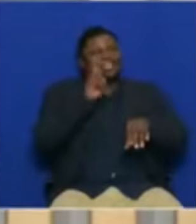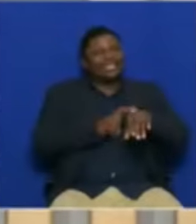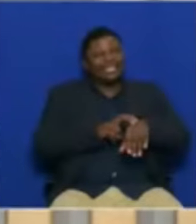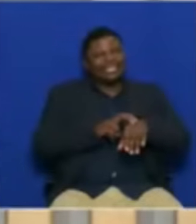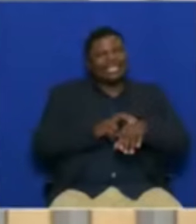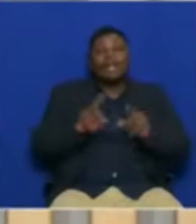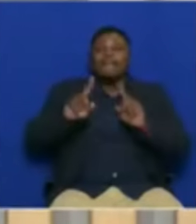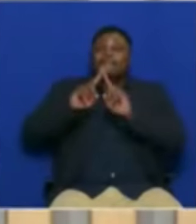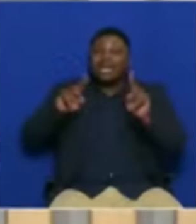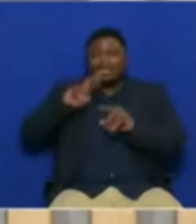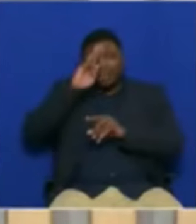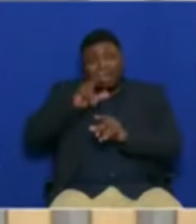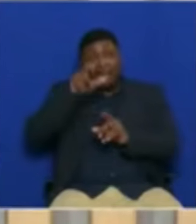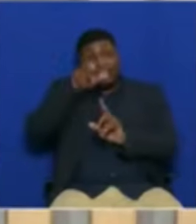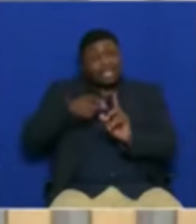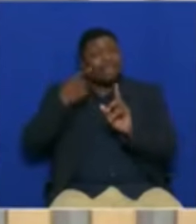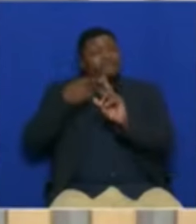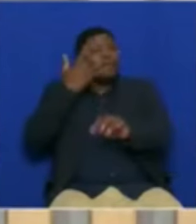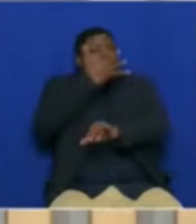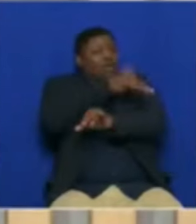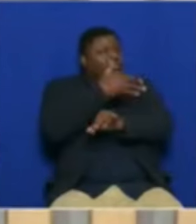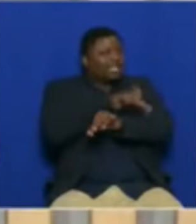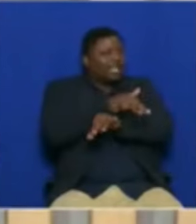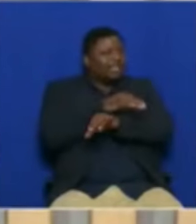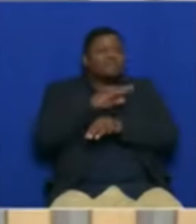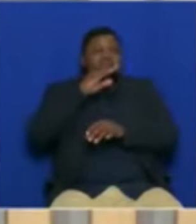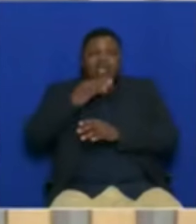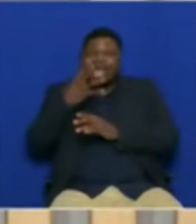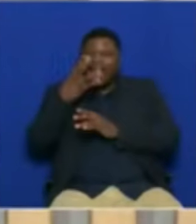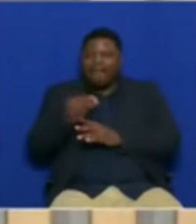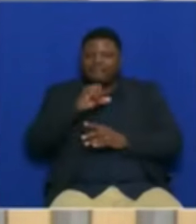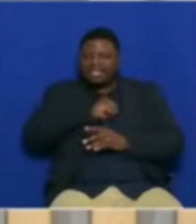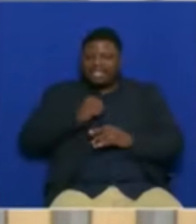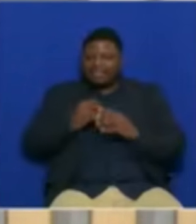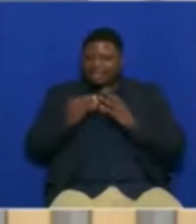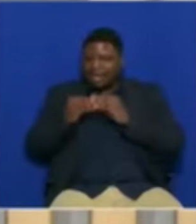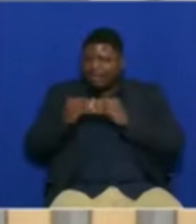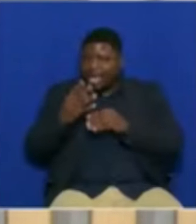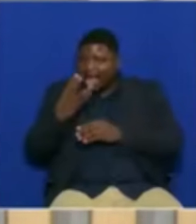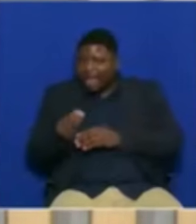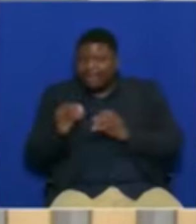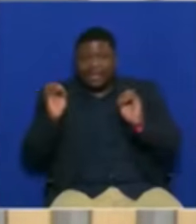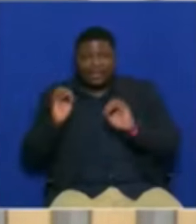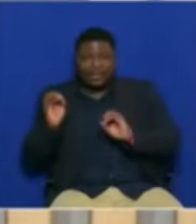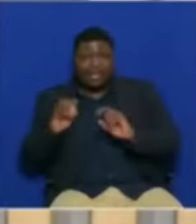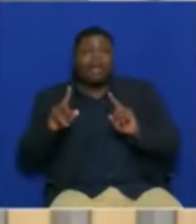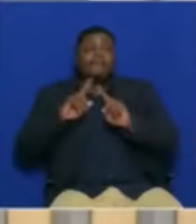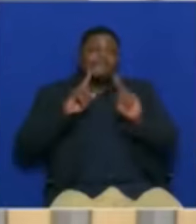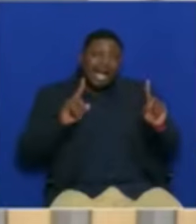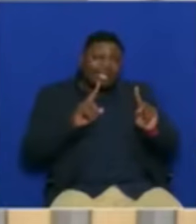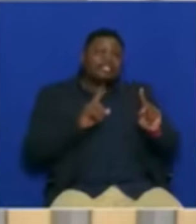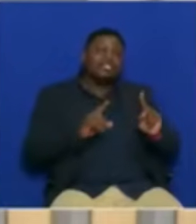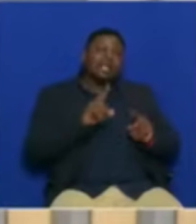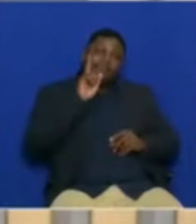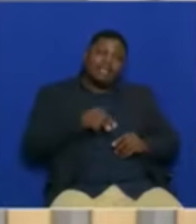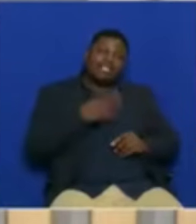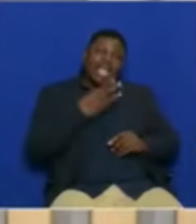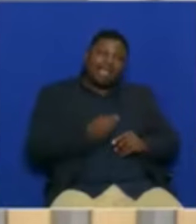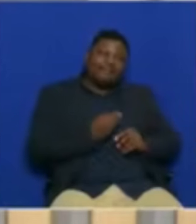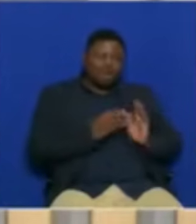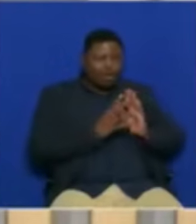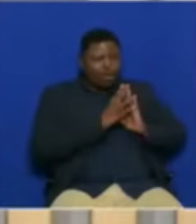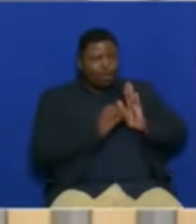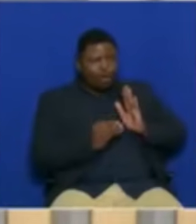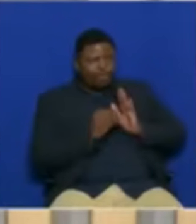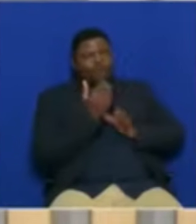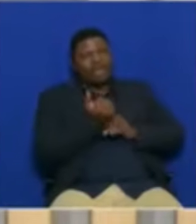so you put in your application. You have a copy of your application form completed, but the details of